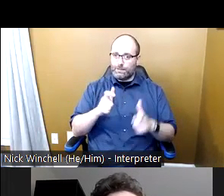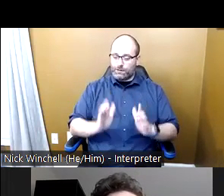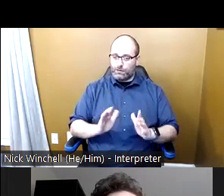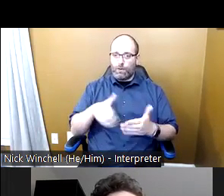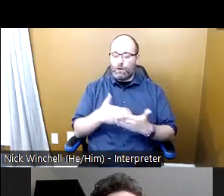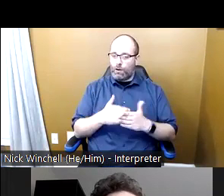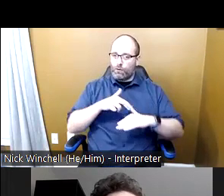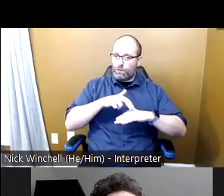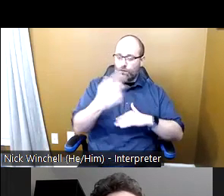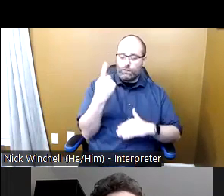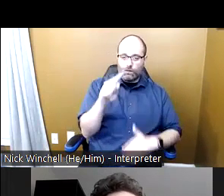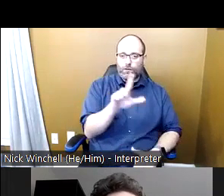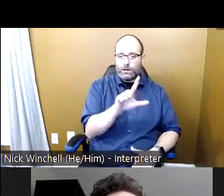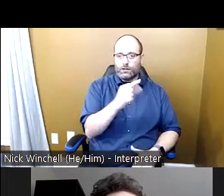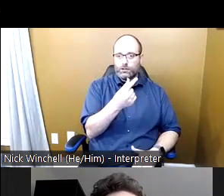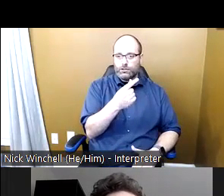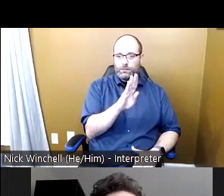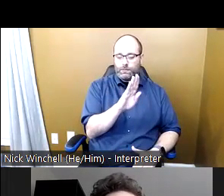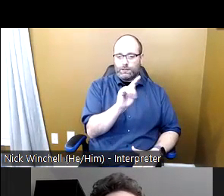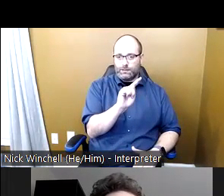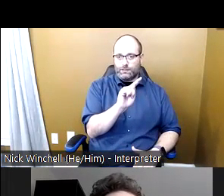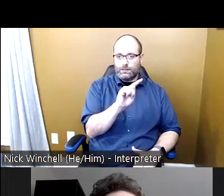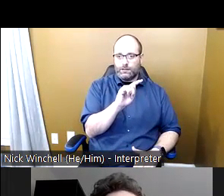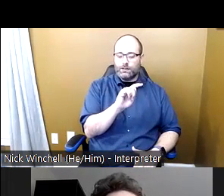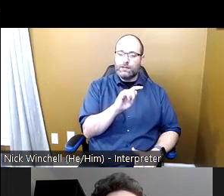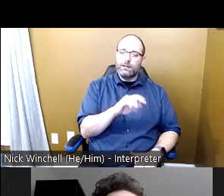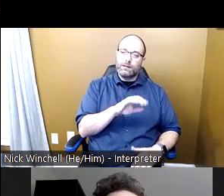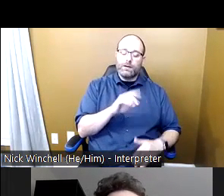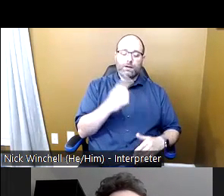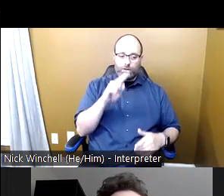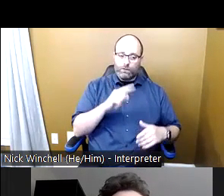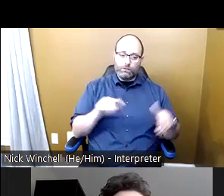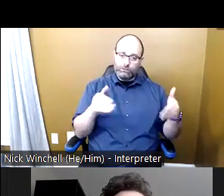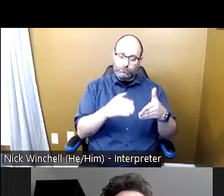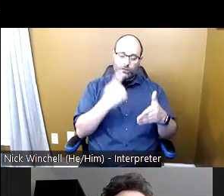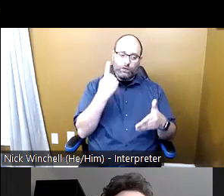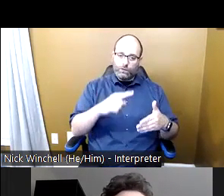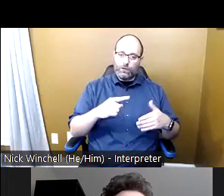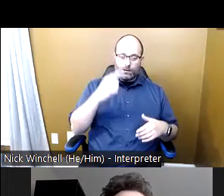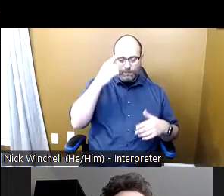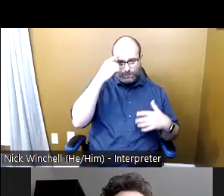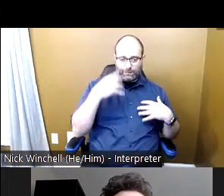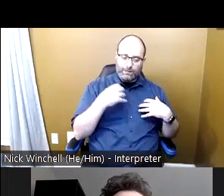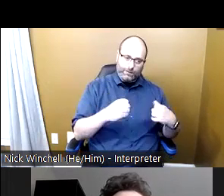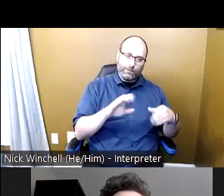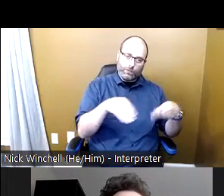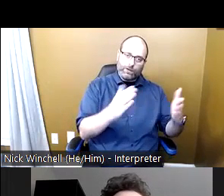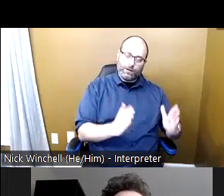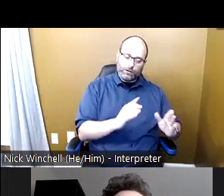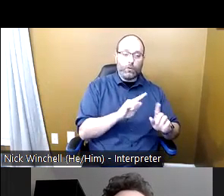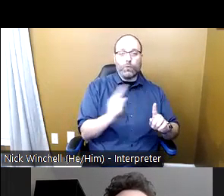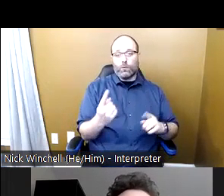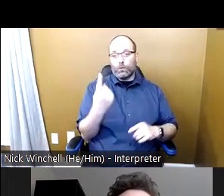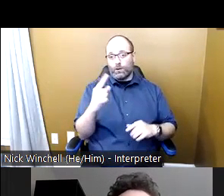referrals for an LGBTQ health organization to mental health care providers. And one of the biggest challenges I saw was not just